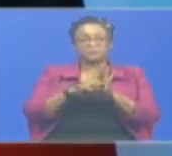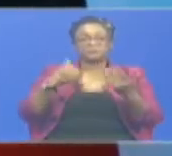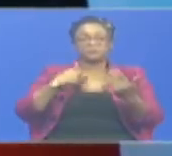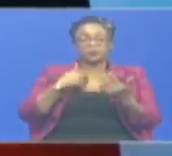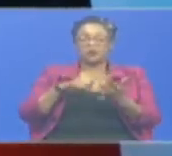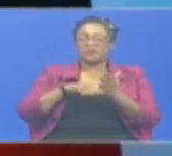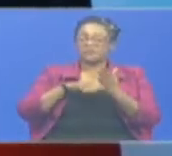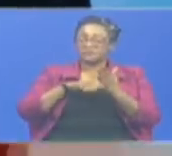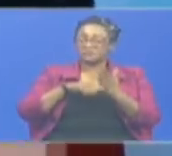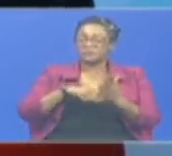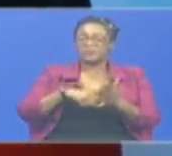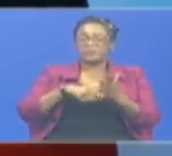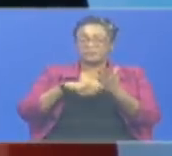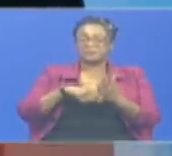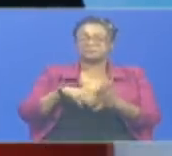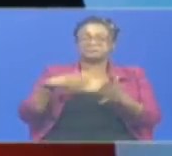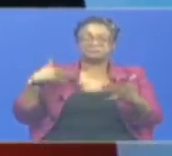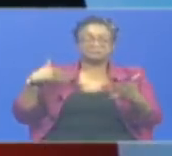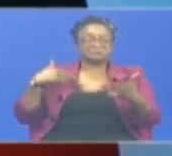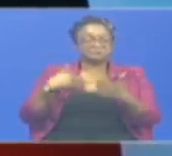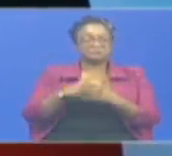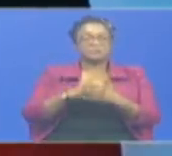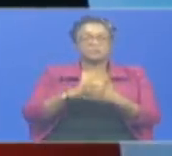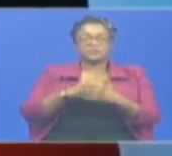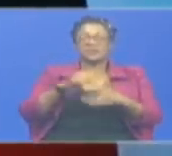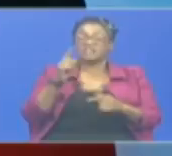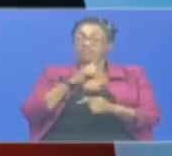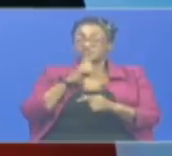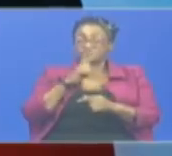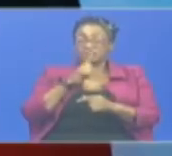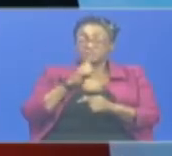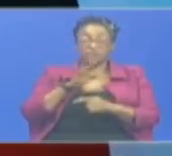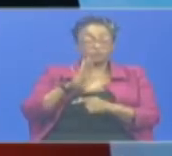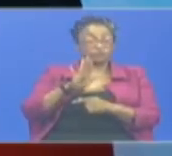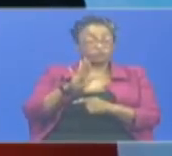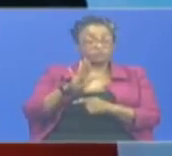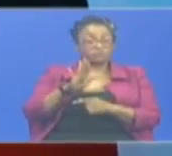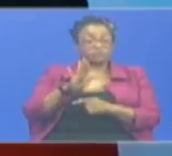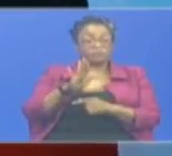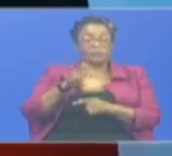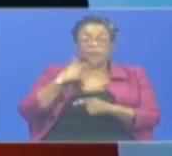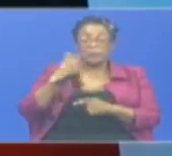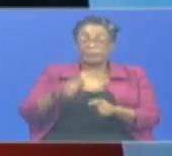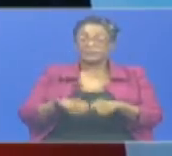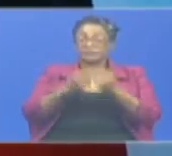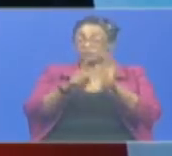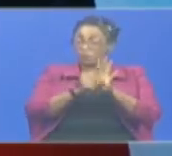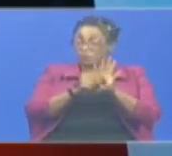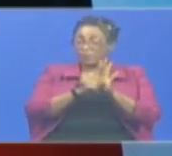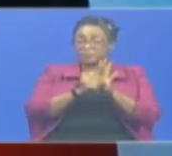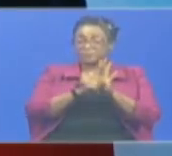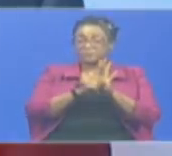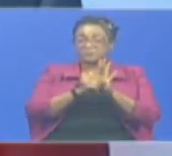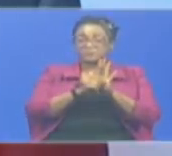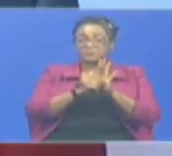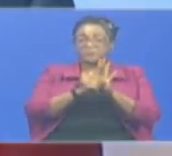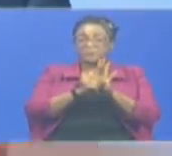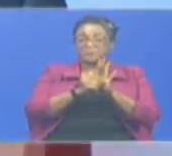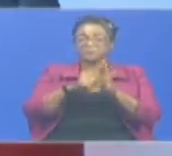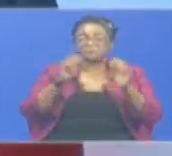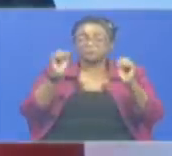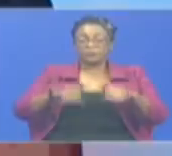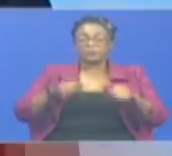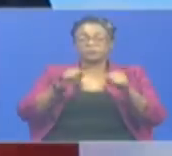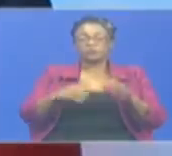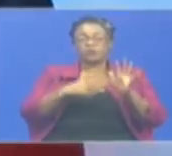overly on the dangers that those errant Kenyans may be exposing to